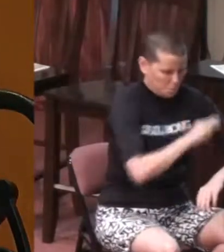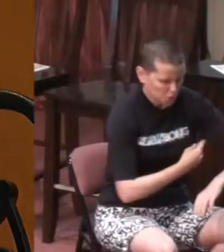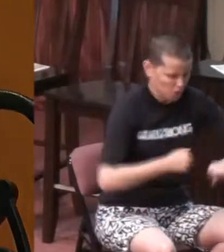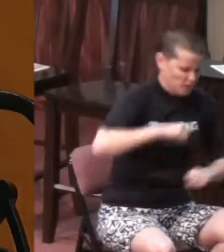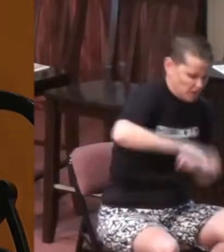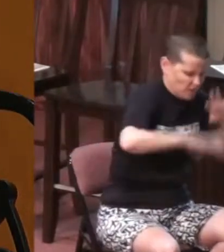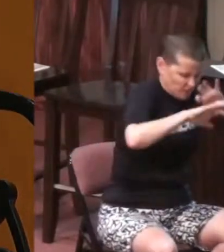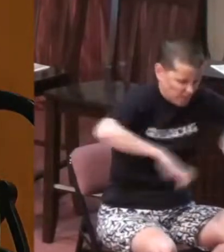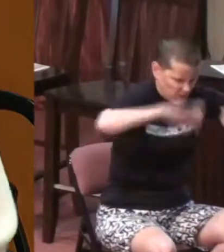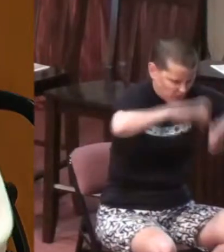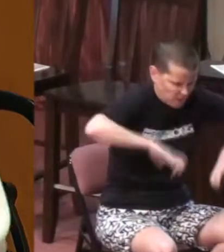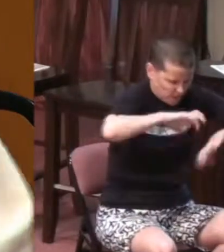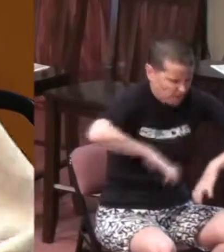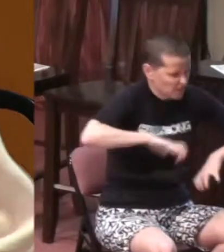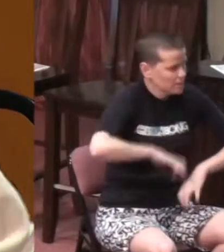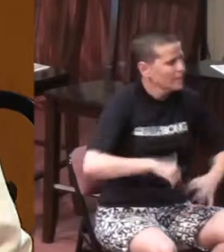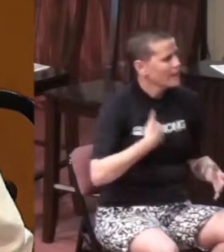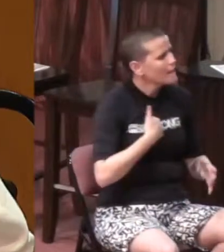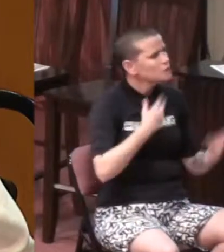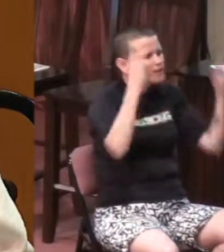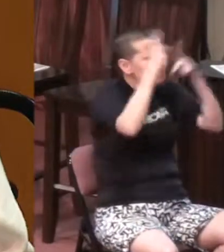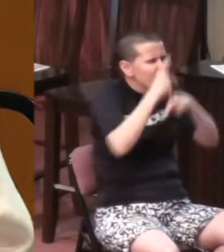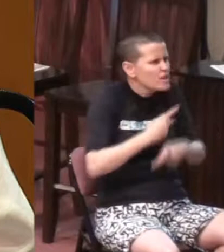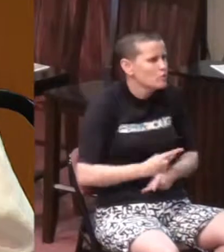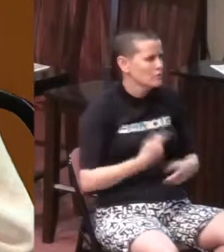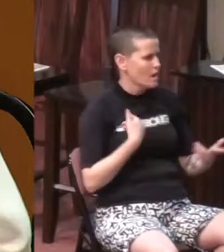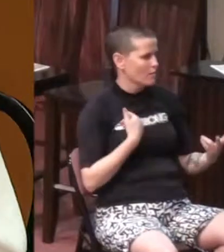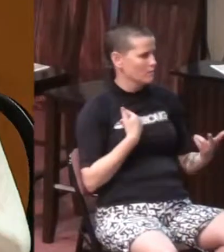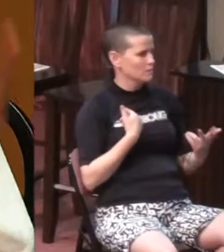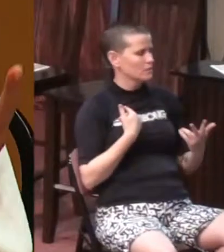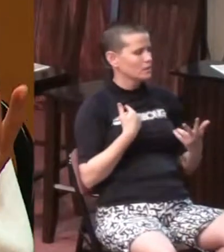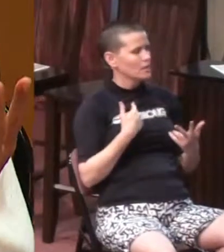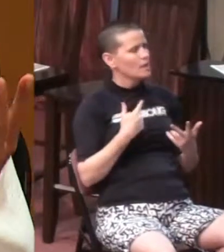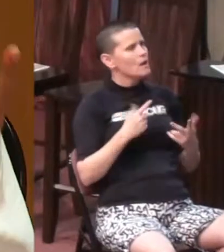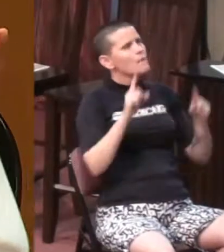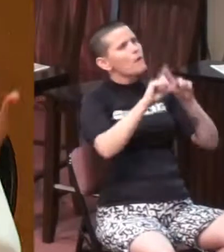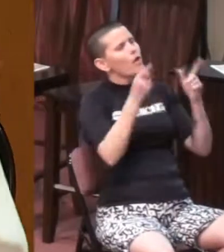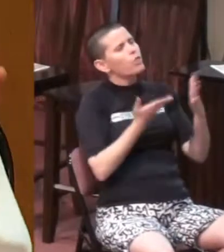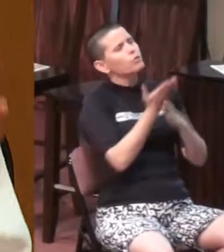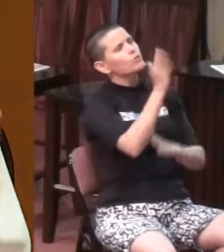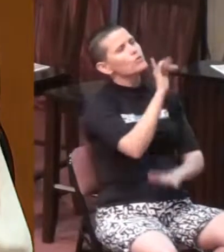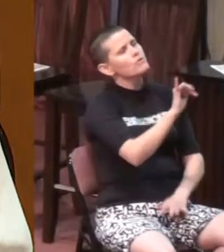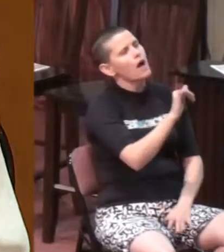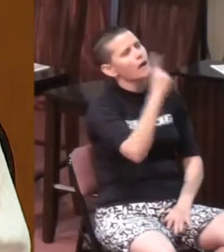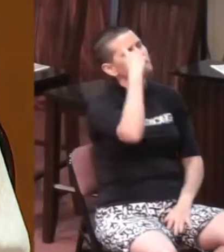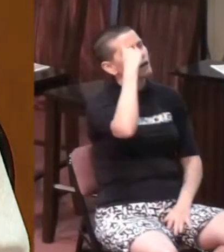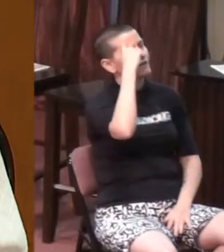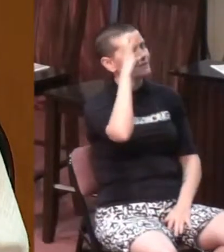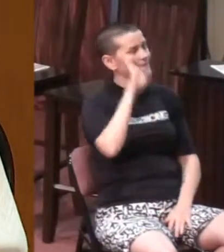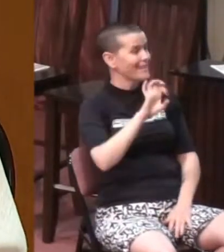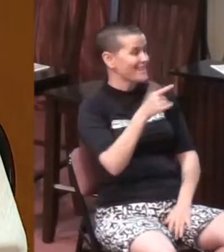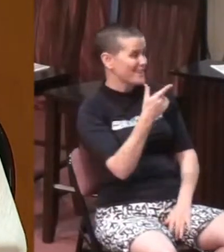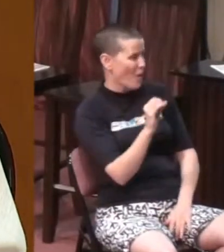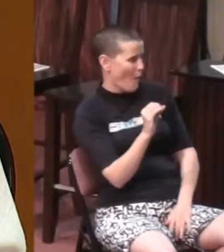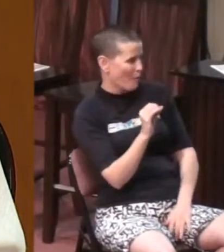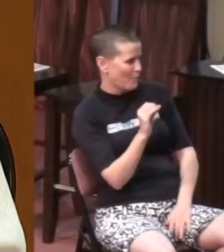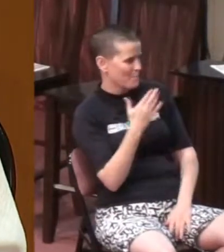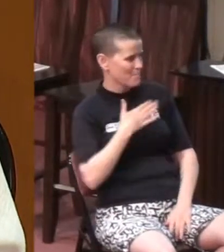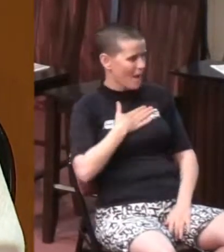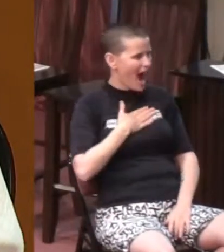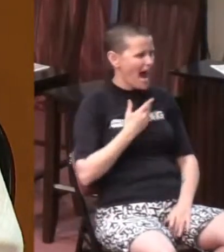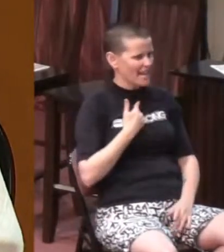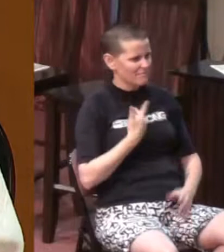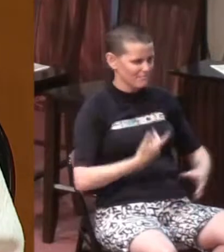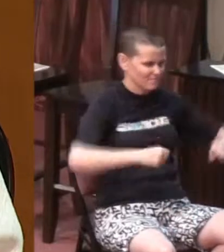out the solution to this problem. I love puzzles. But it's through those ways of the ego that I can respond to what's happening